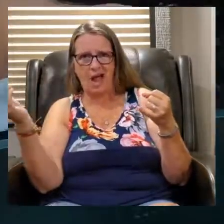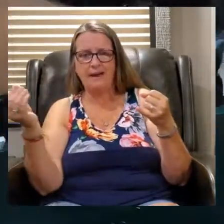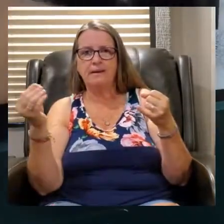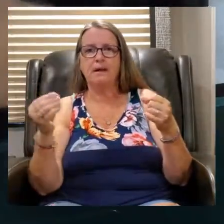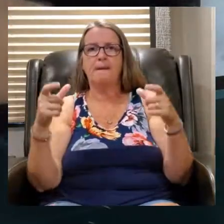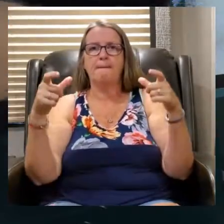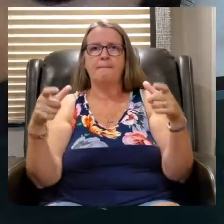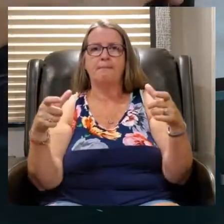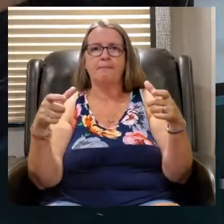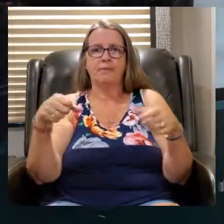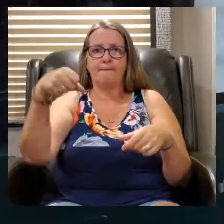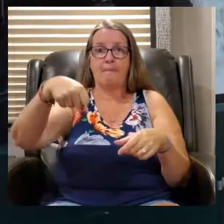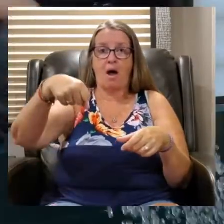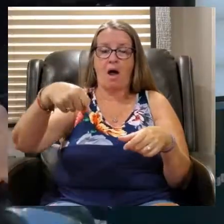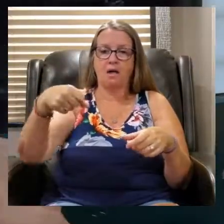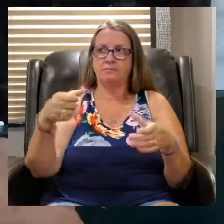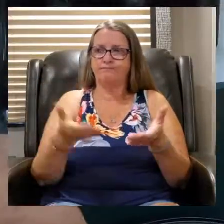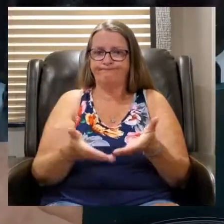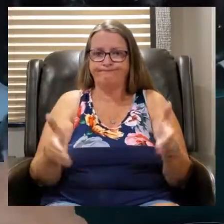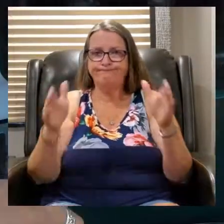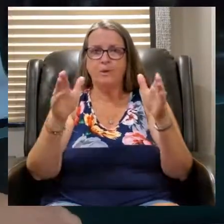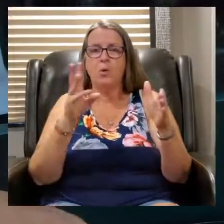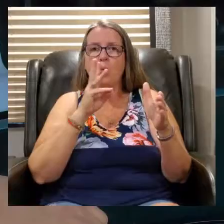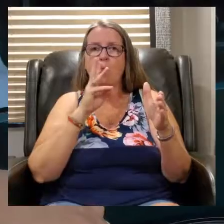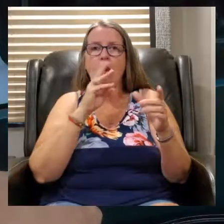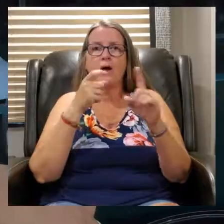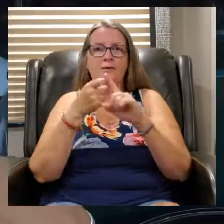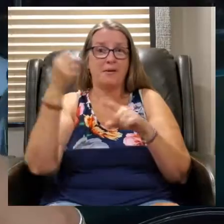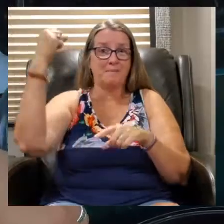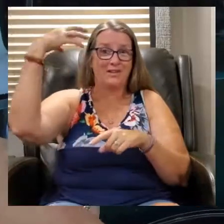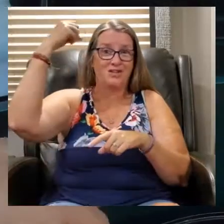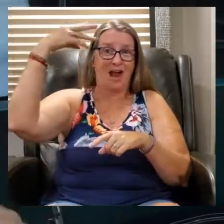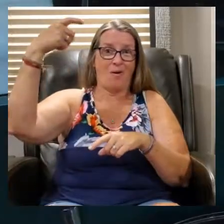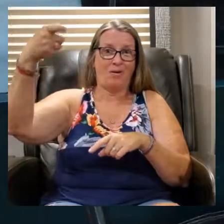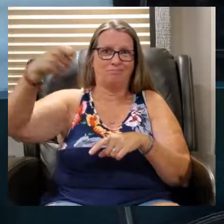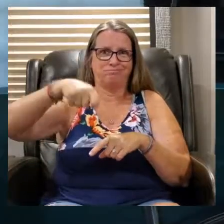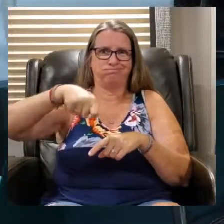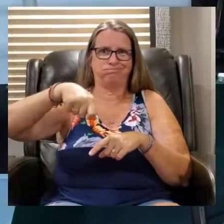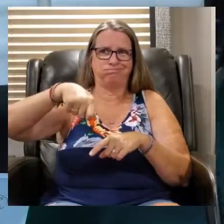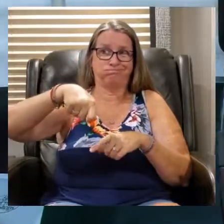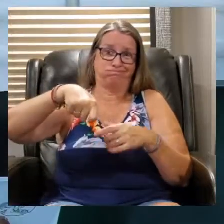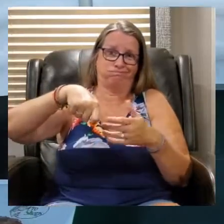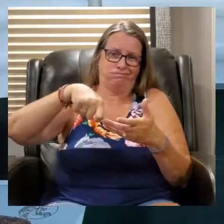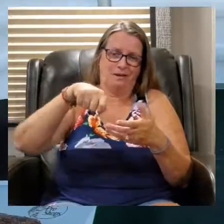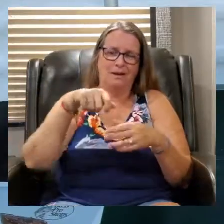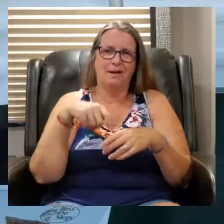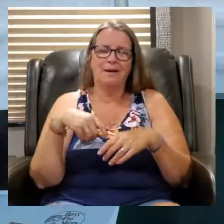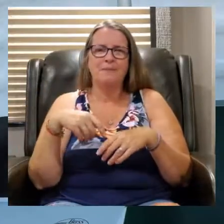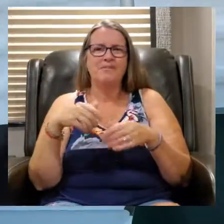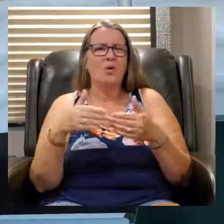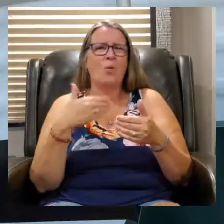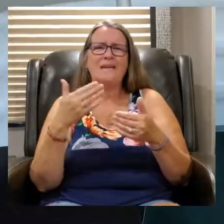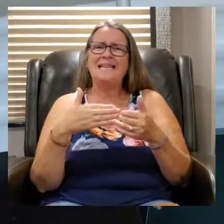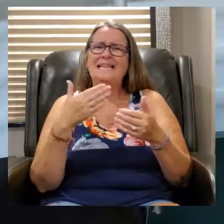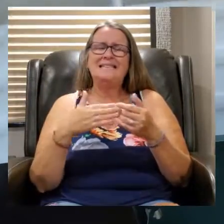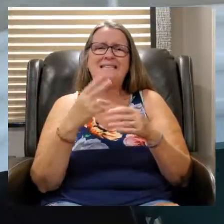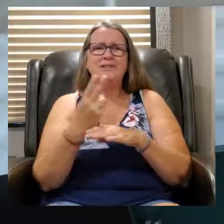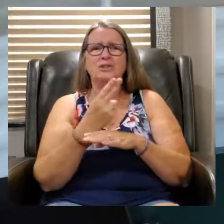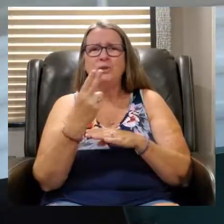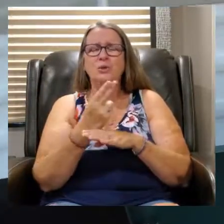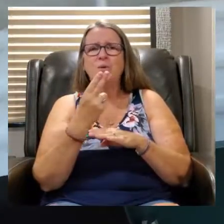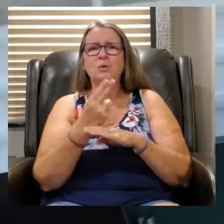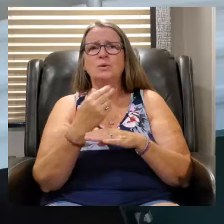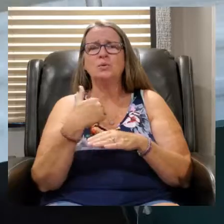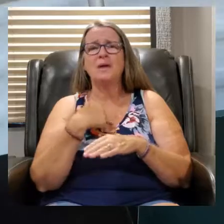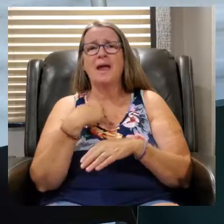out here. There's the pot. I fill it up with water from our shower right out there, and it's so